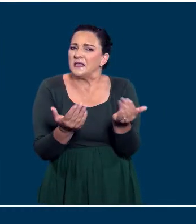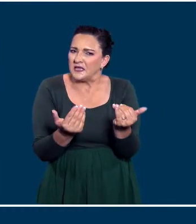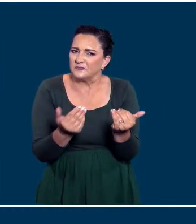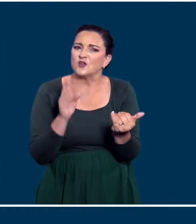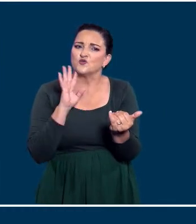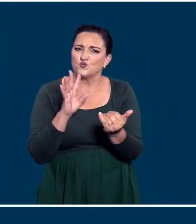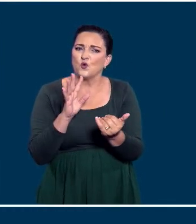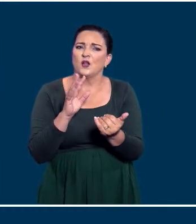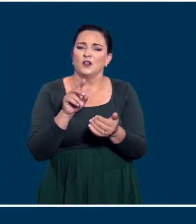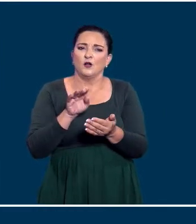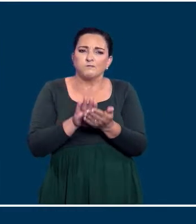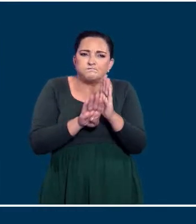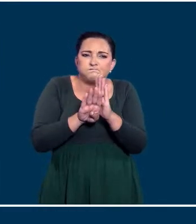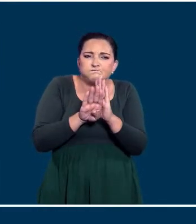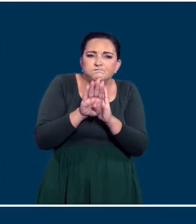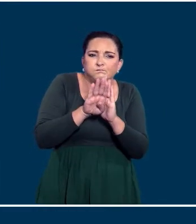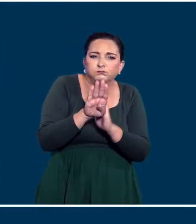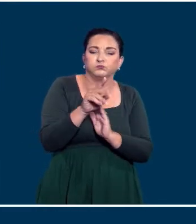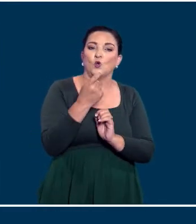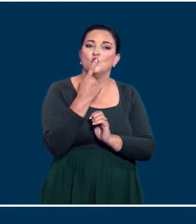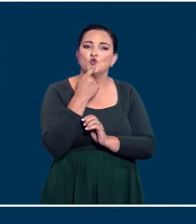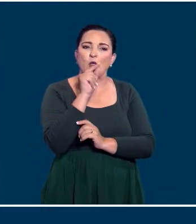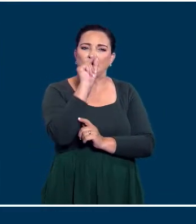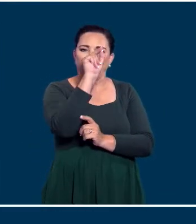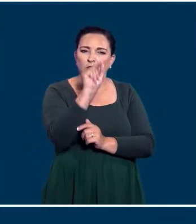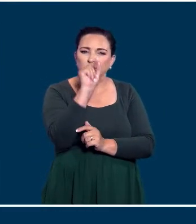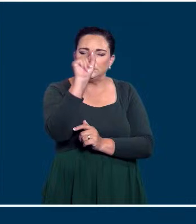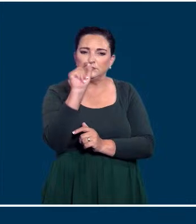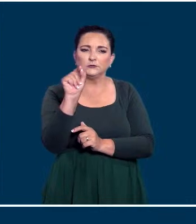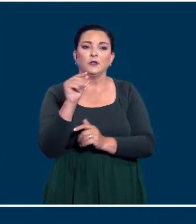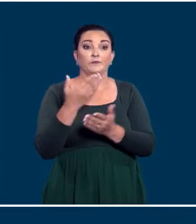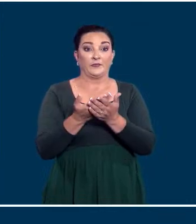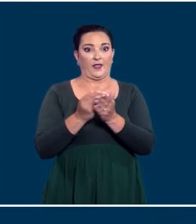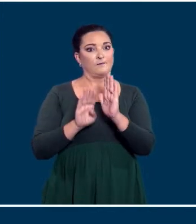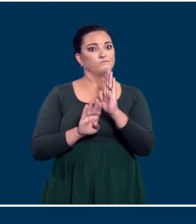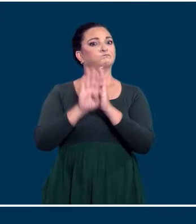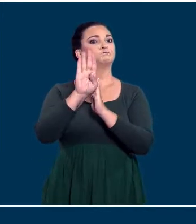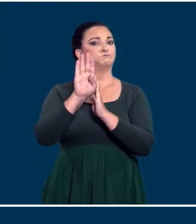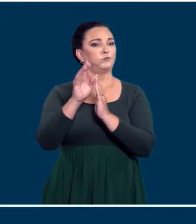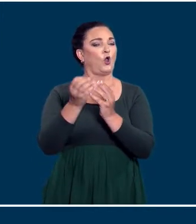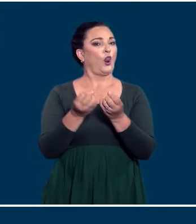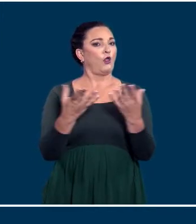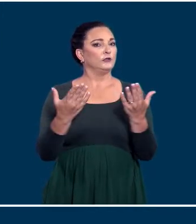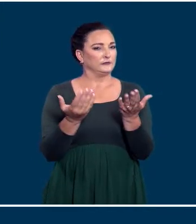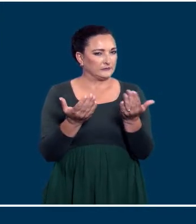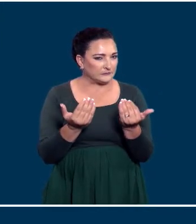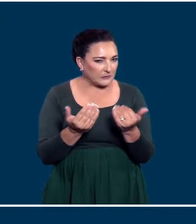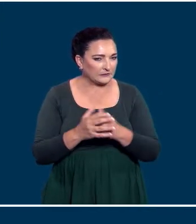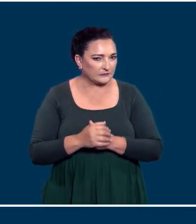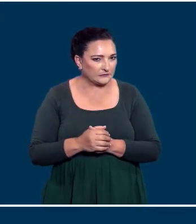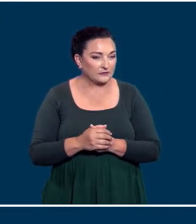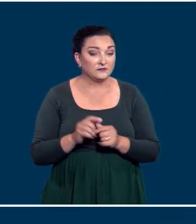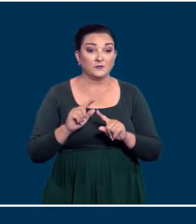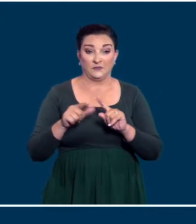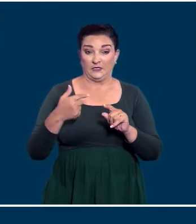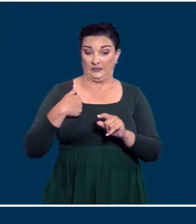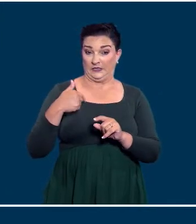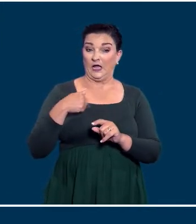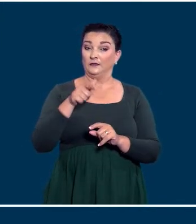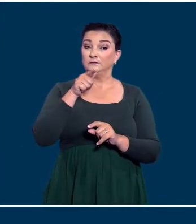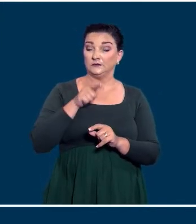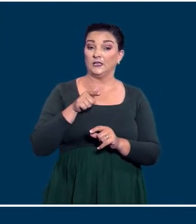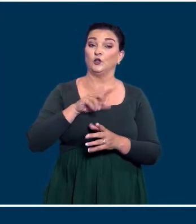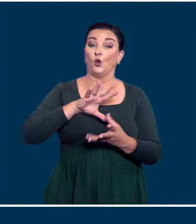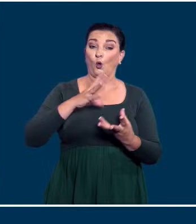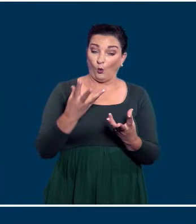red dots. So those rail tonnages are meant to increase quite a lot. And all told, with private sector investment,